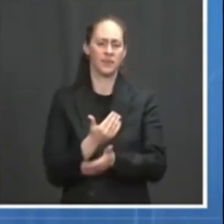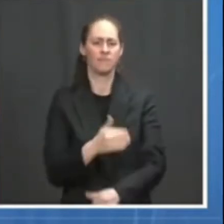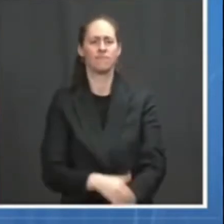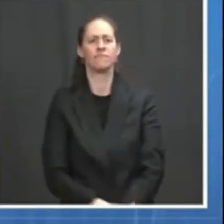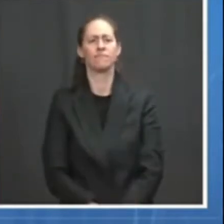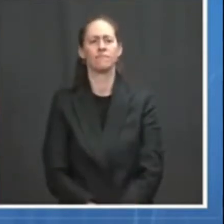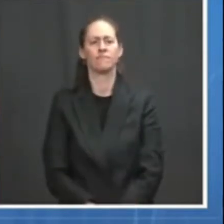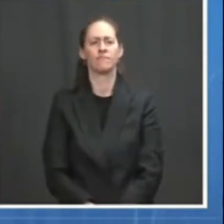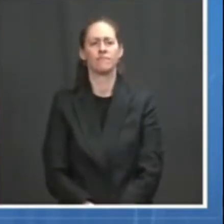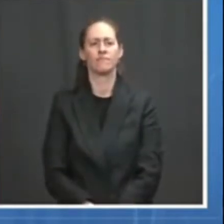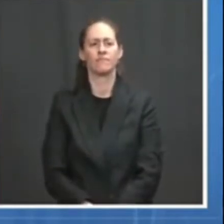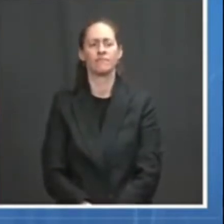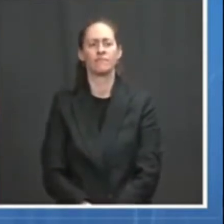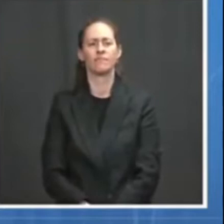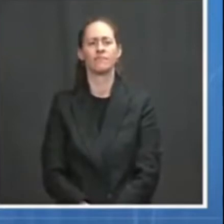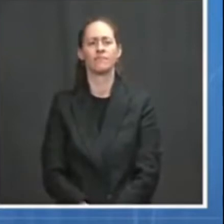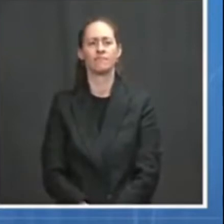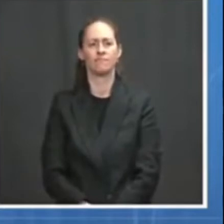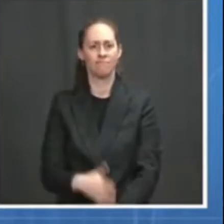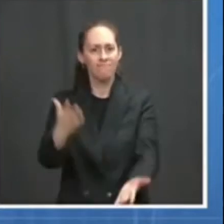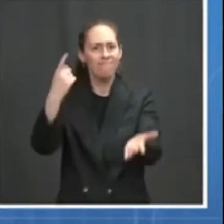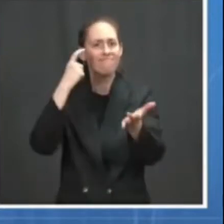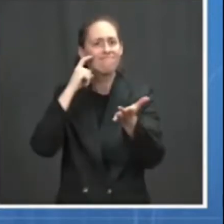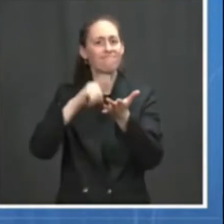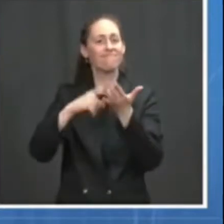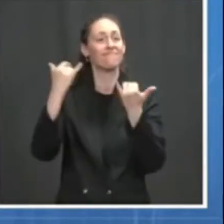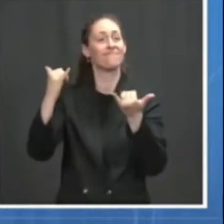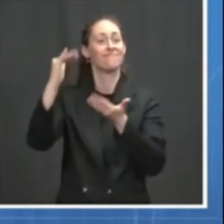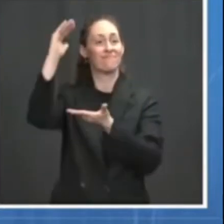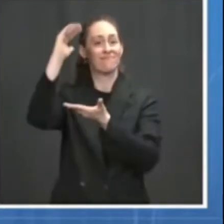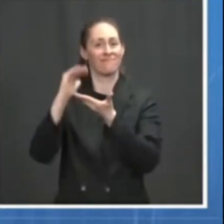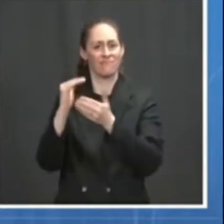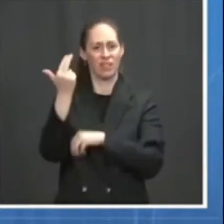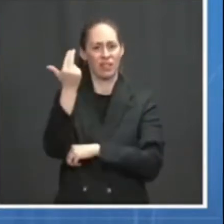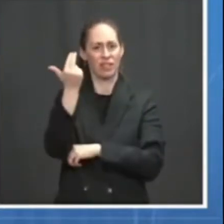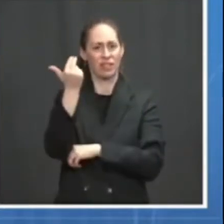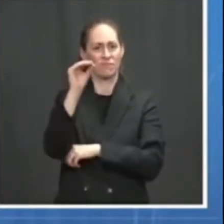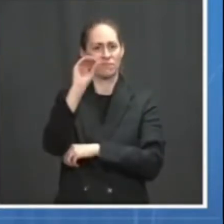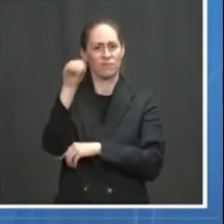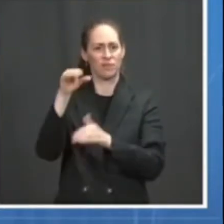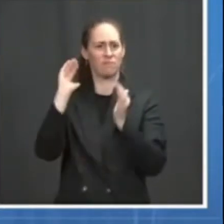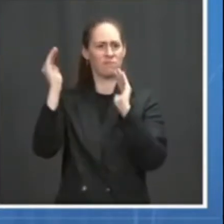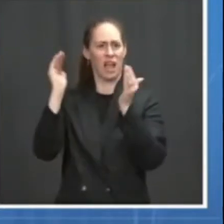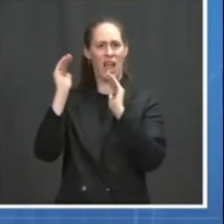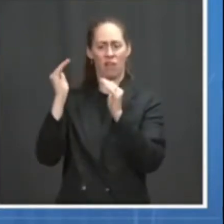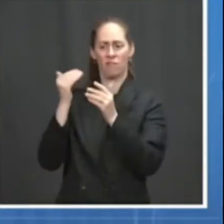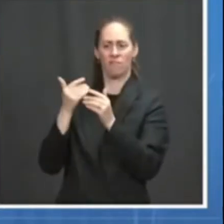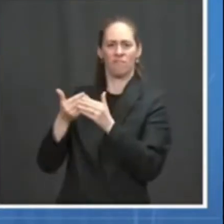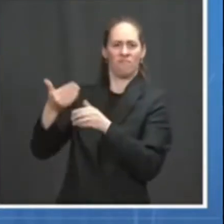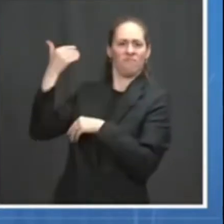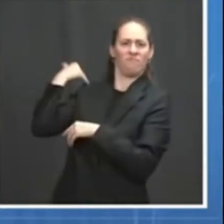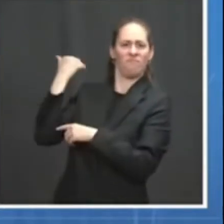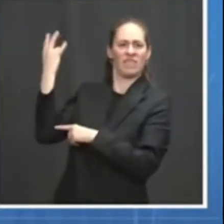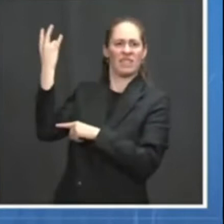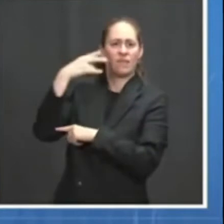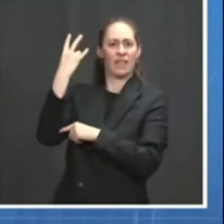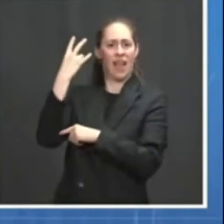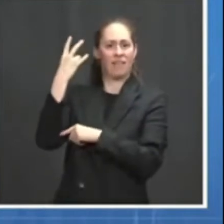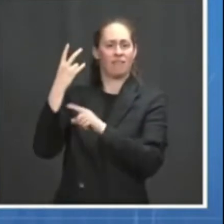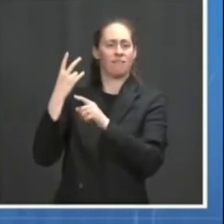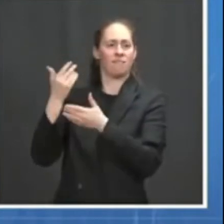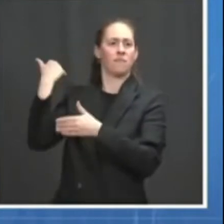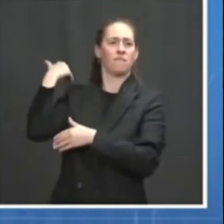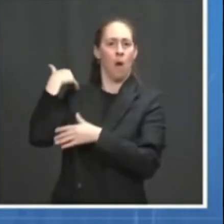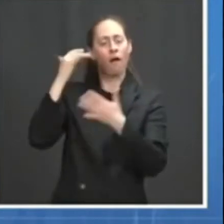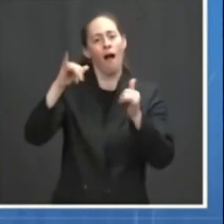about 13% from our prior 7-day average, and another hopeful sign that we are on the right track. The